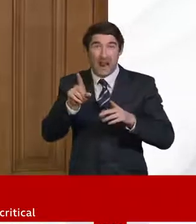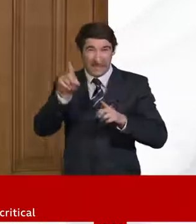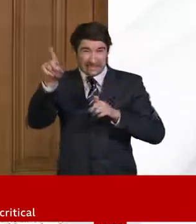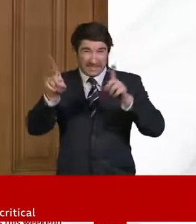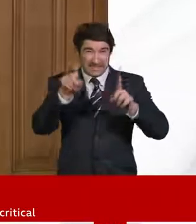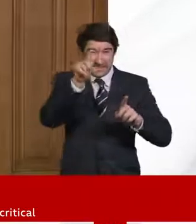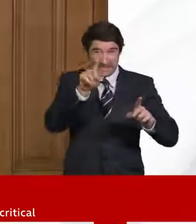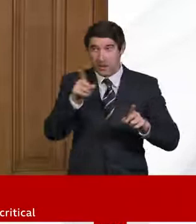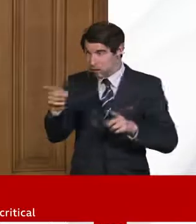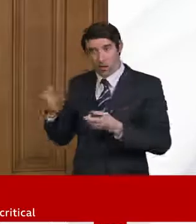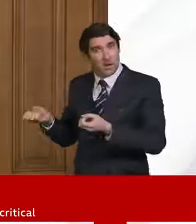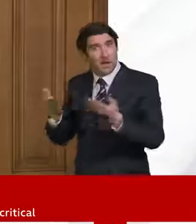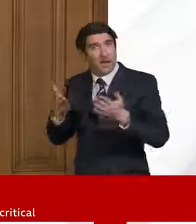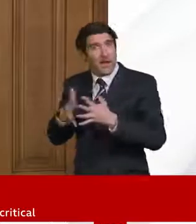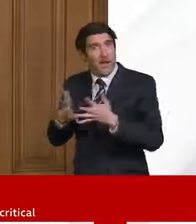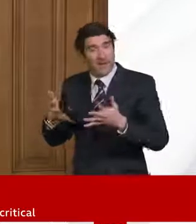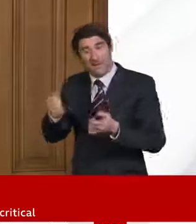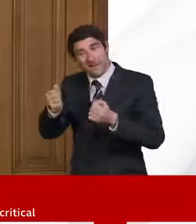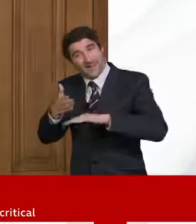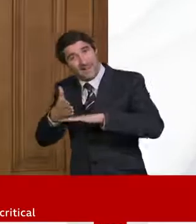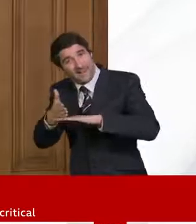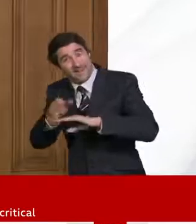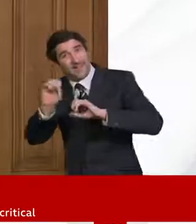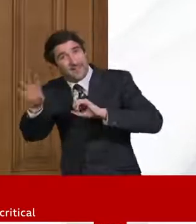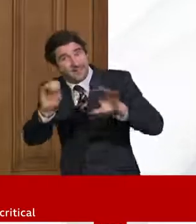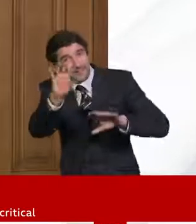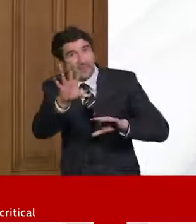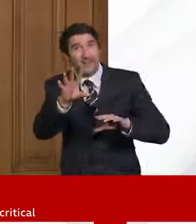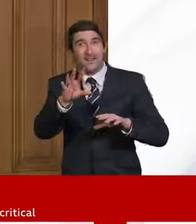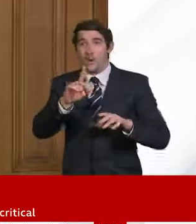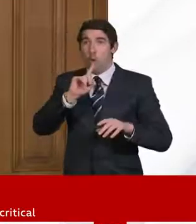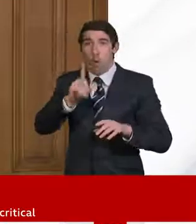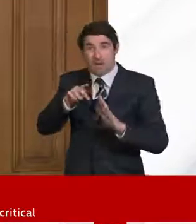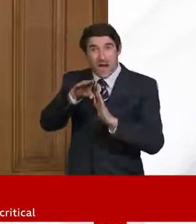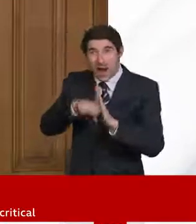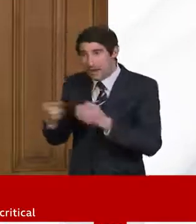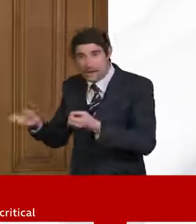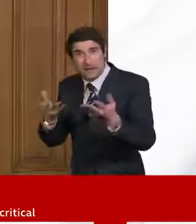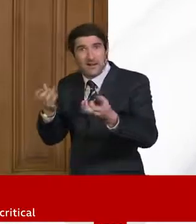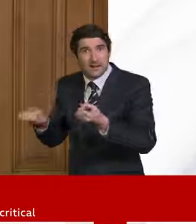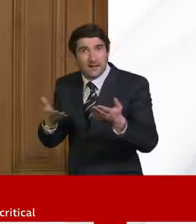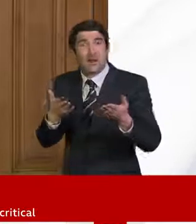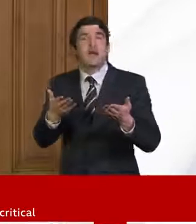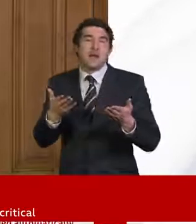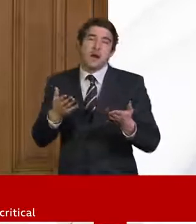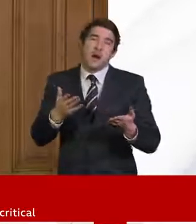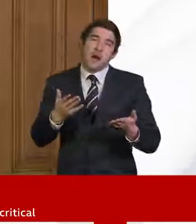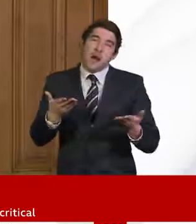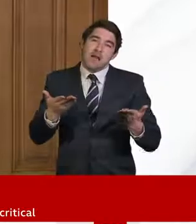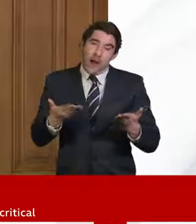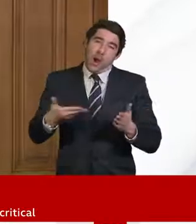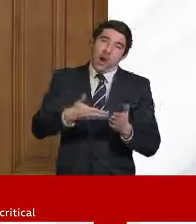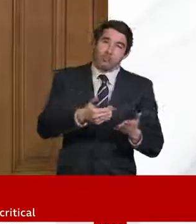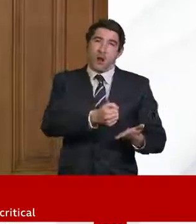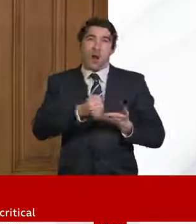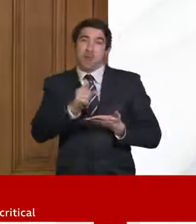we are developing a UK position on that stock and distribution flow. And the underlying critical point